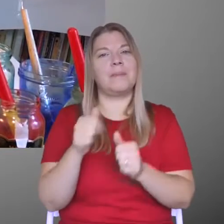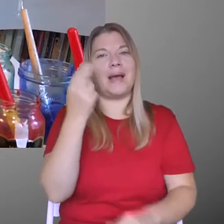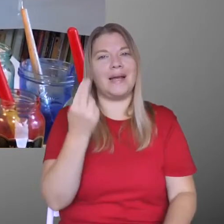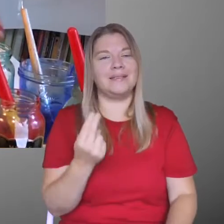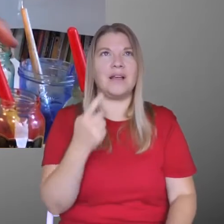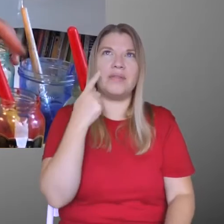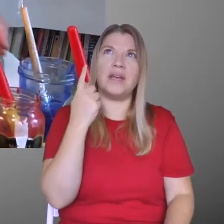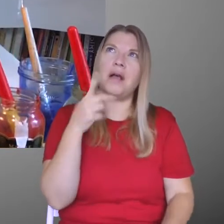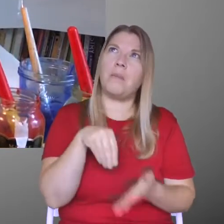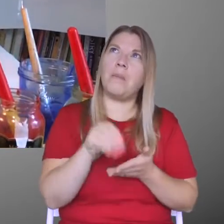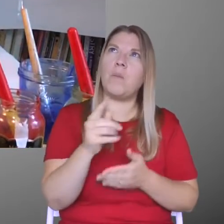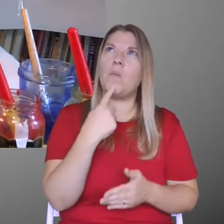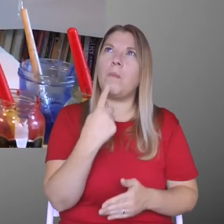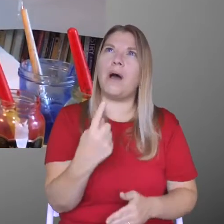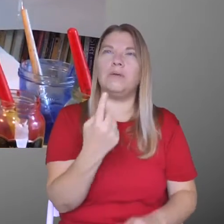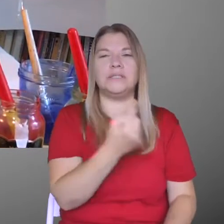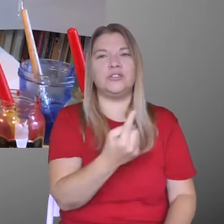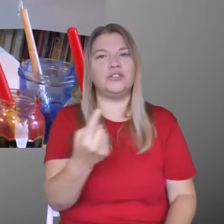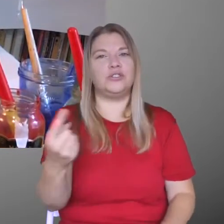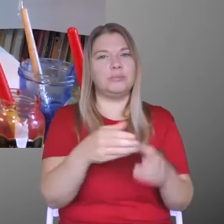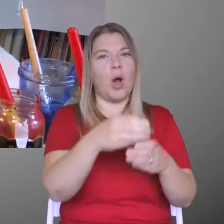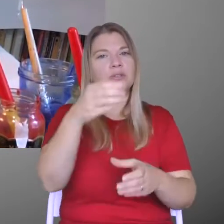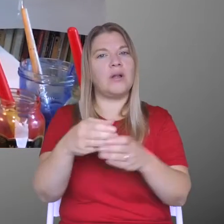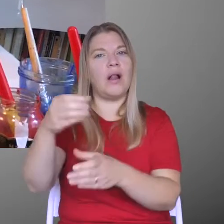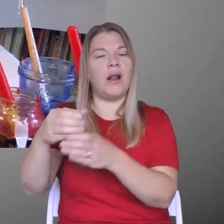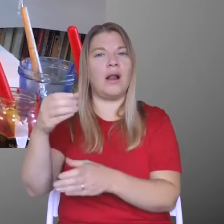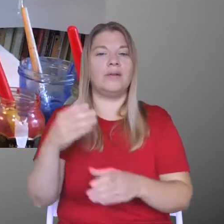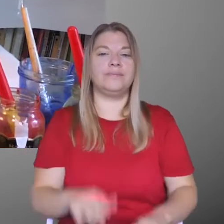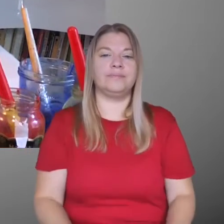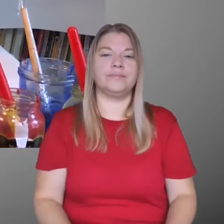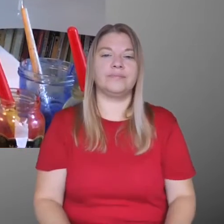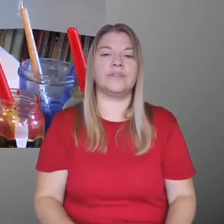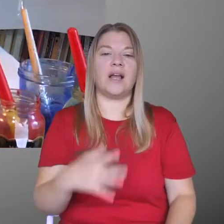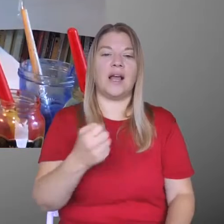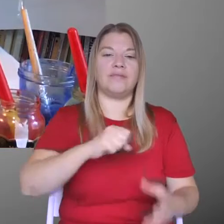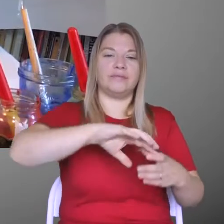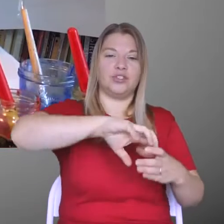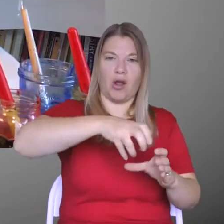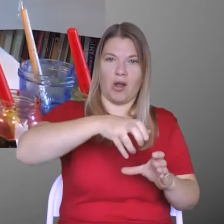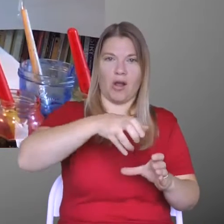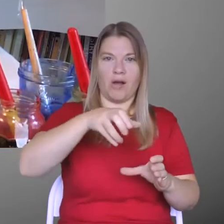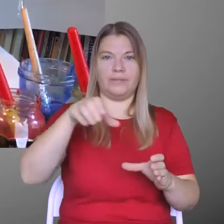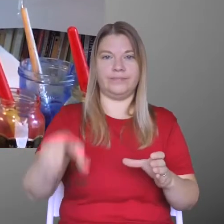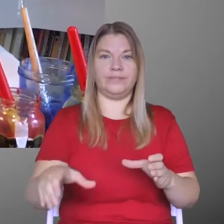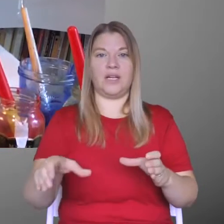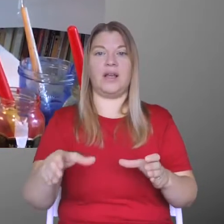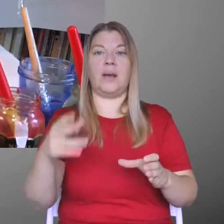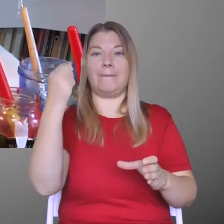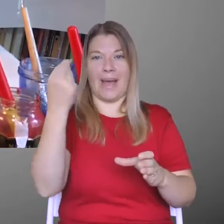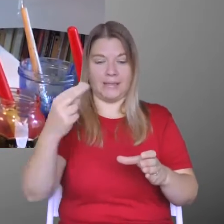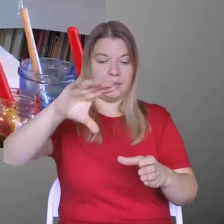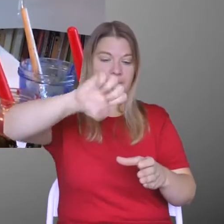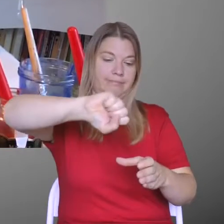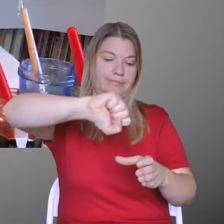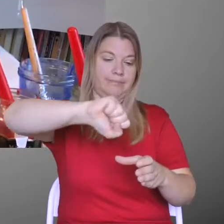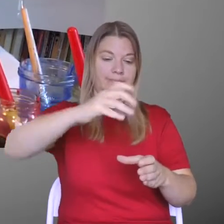around £1 each. I've taken a jam jar. I've put a little squirt of paint in the bottom, and then I've topped